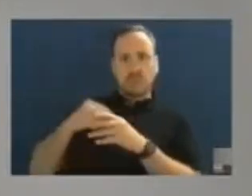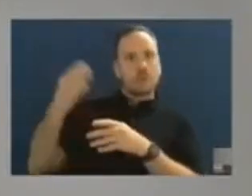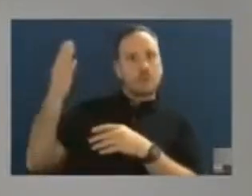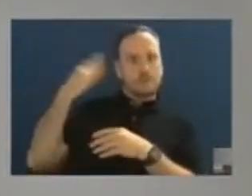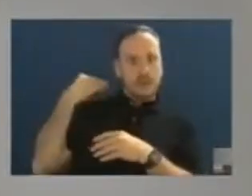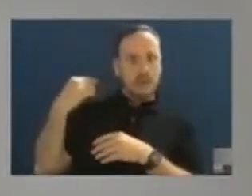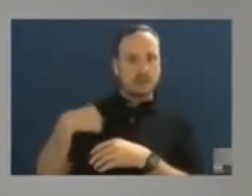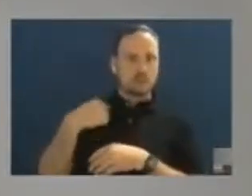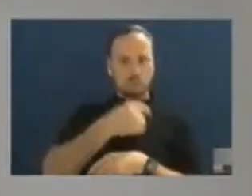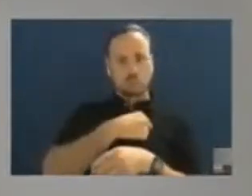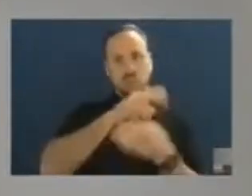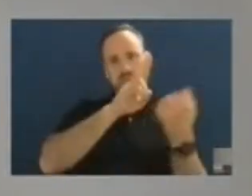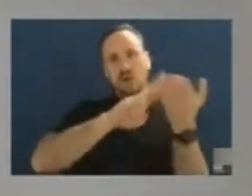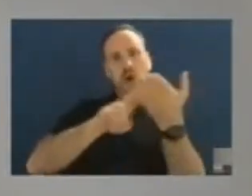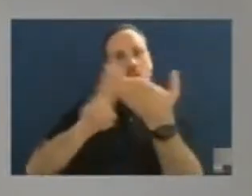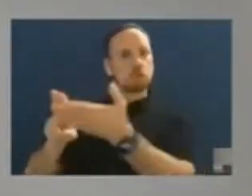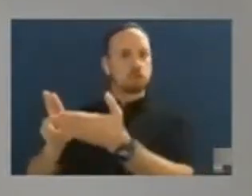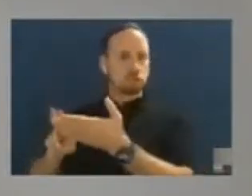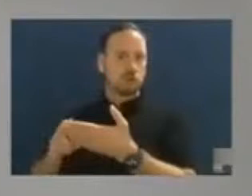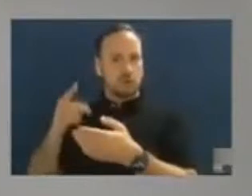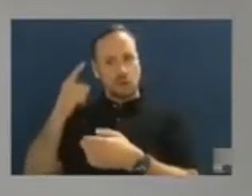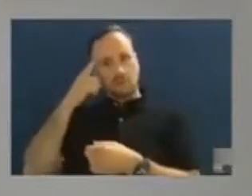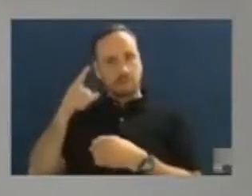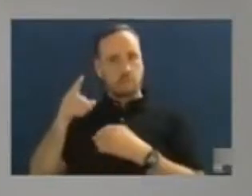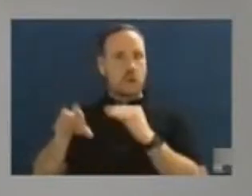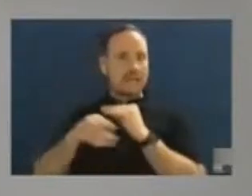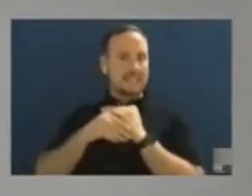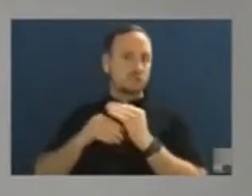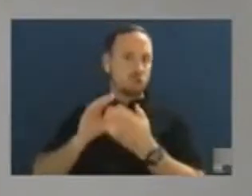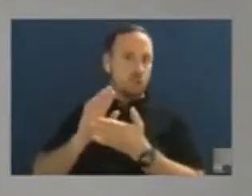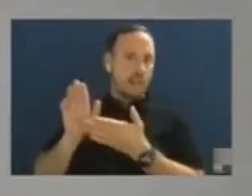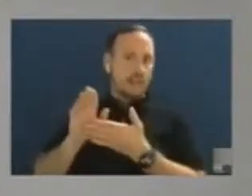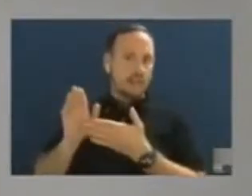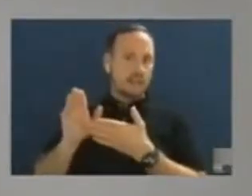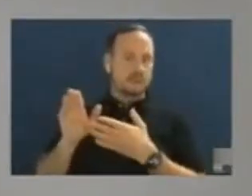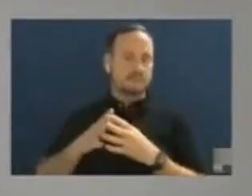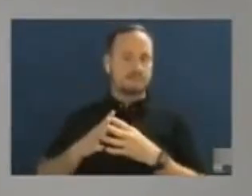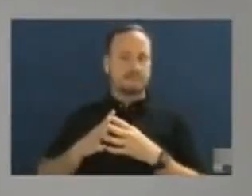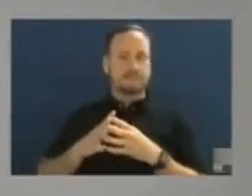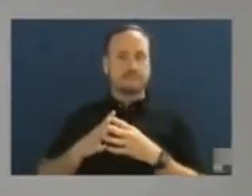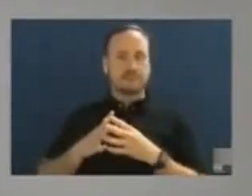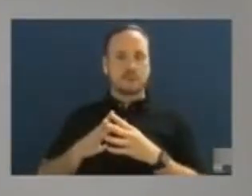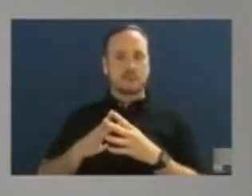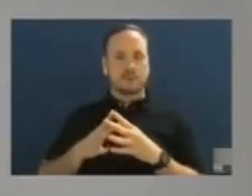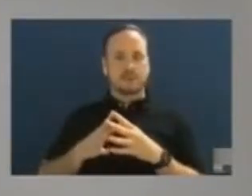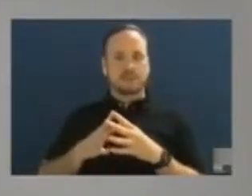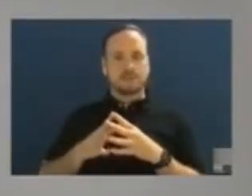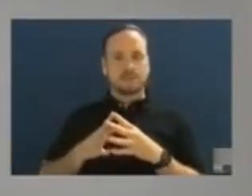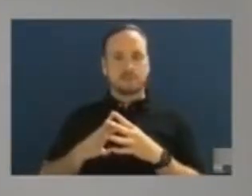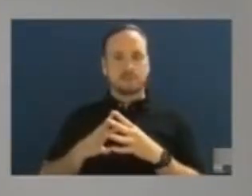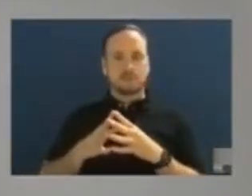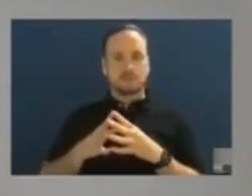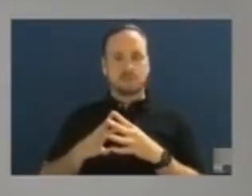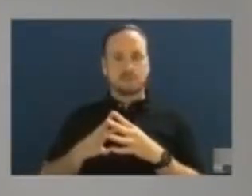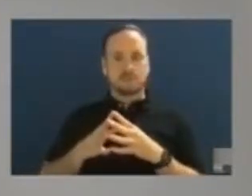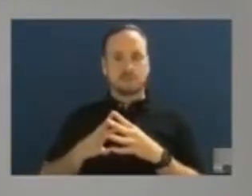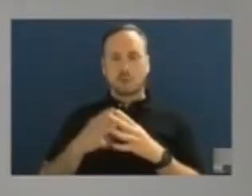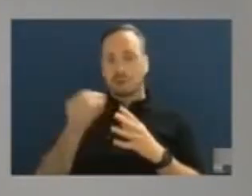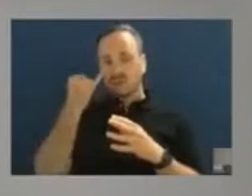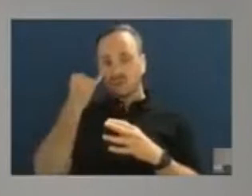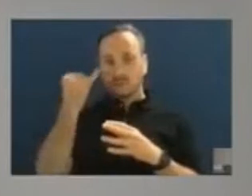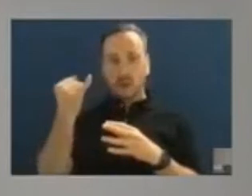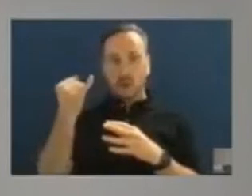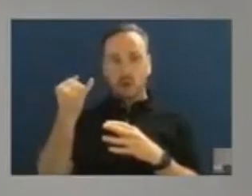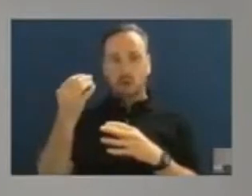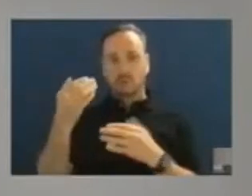with supplemental cleaning. And in this case, if we have somewhere that we may be experiencing a full